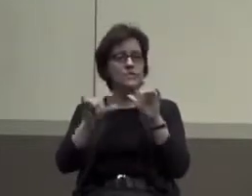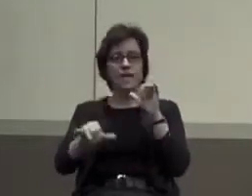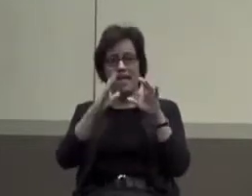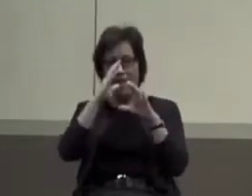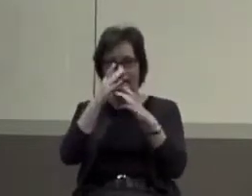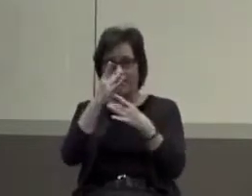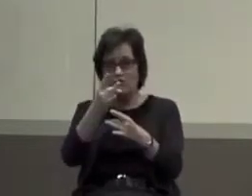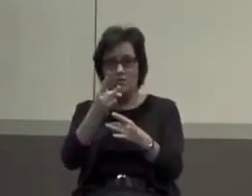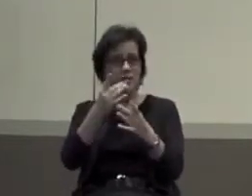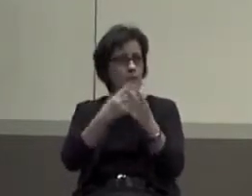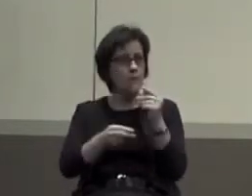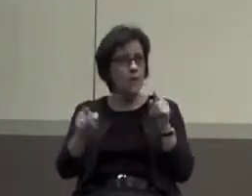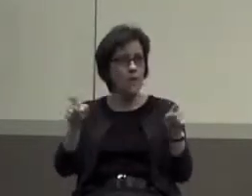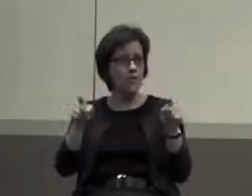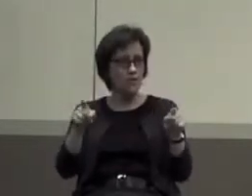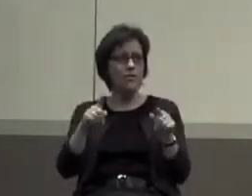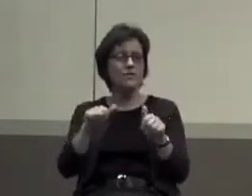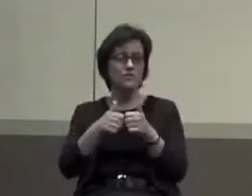challenge.